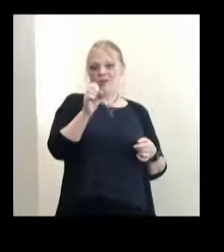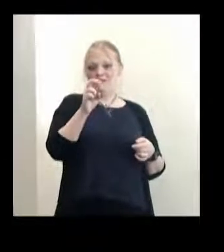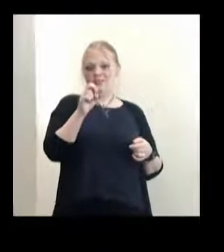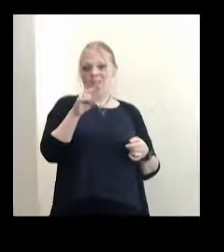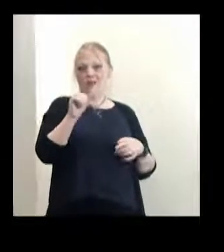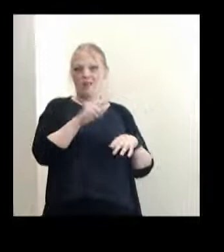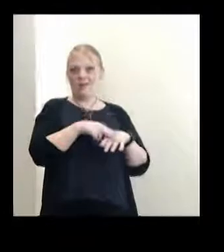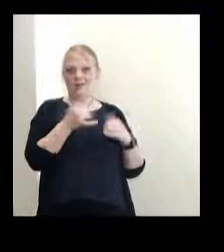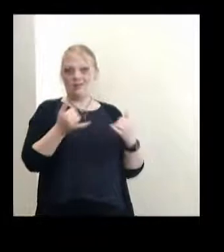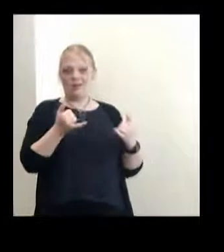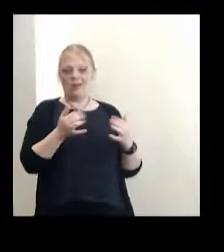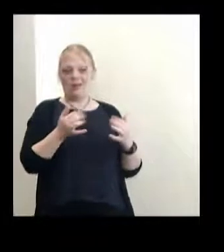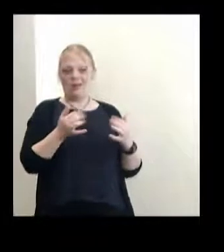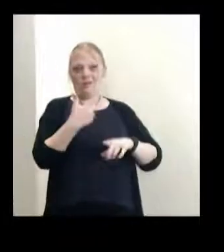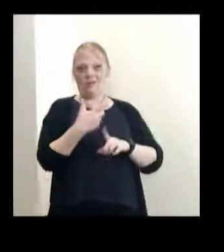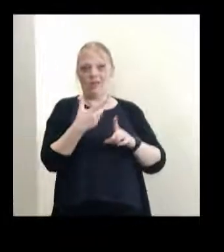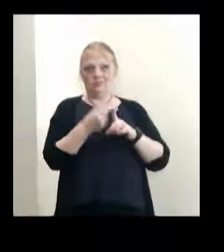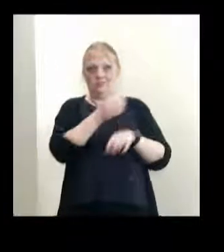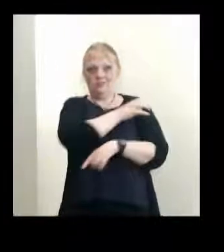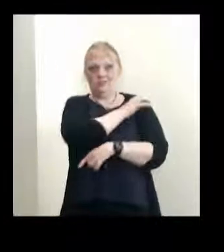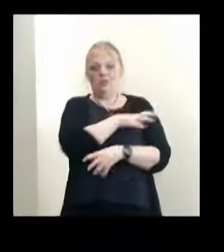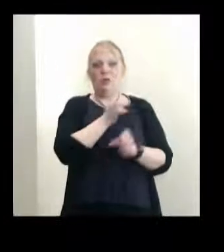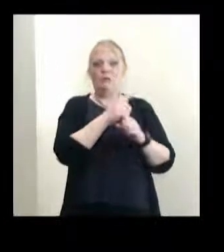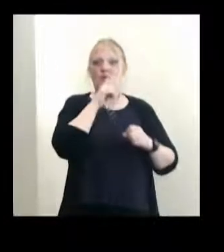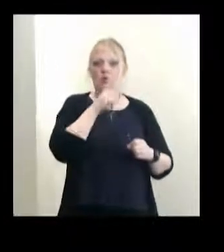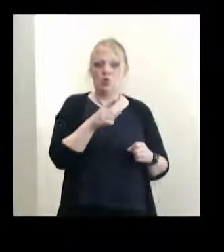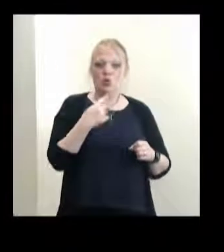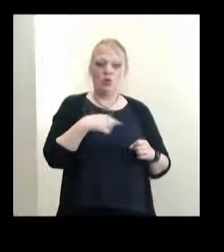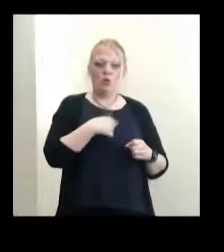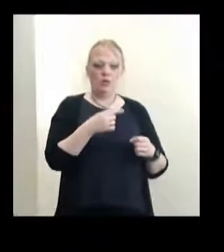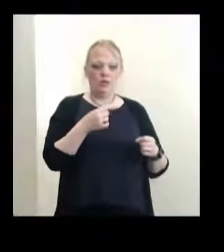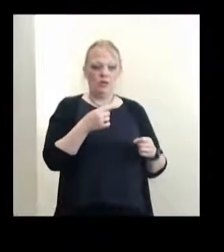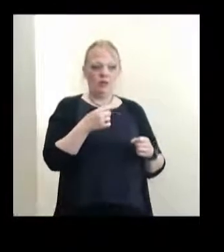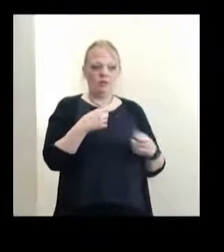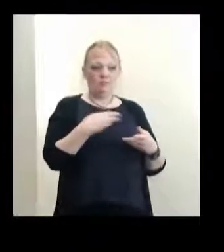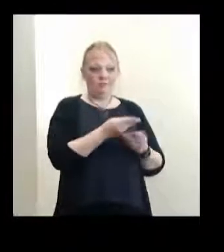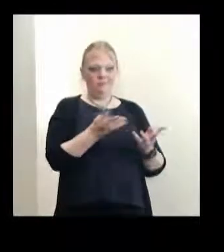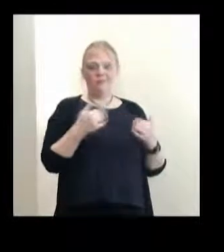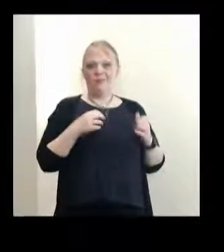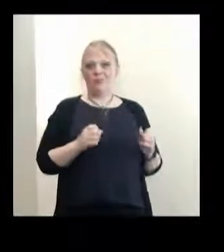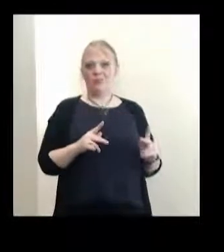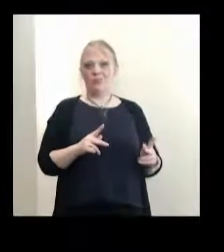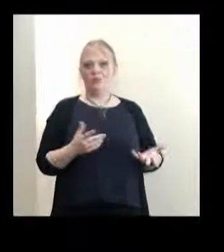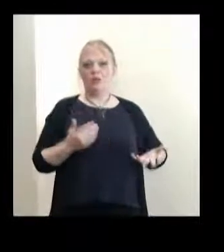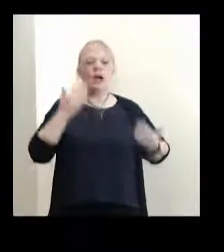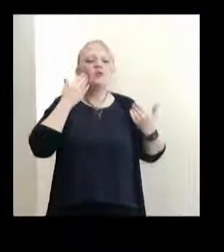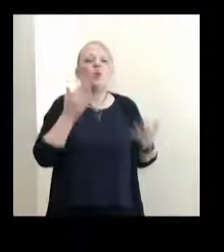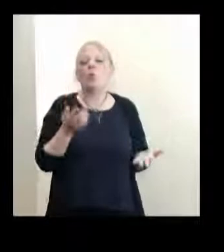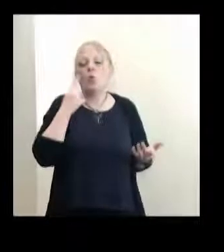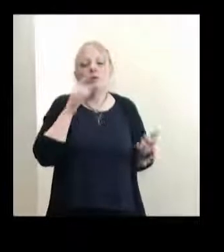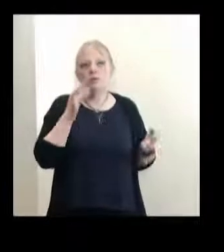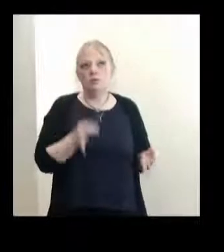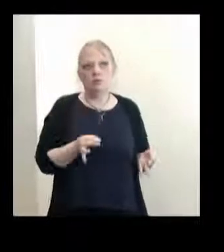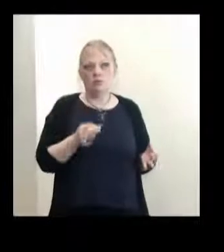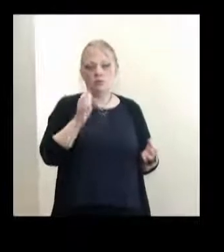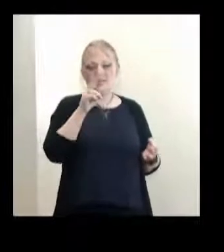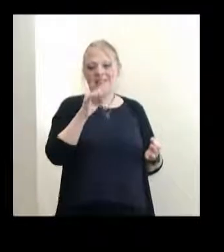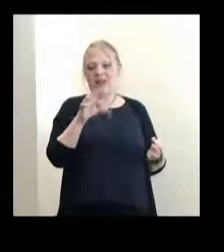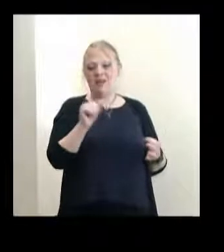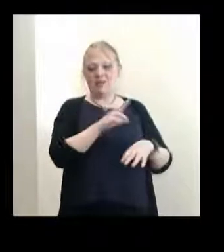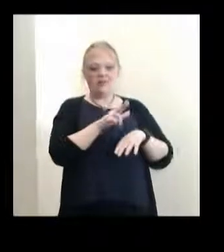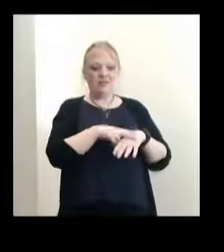distribution pop-up clinic is to ensure that we're giving those who want it the opportunity. I don't know for certain the Seneca Nation as an independent